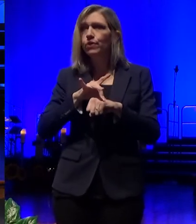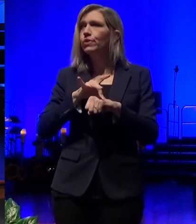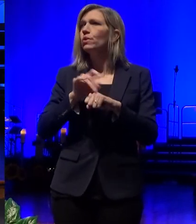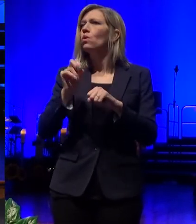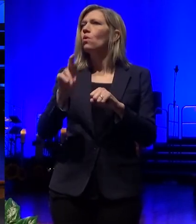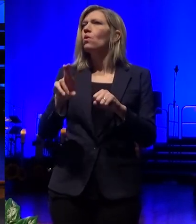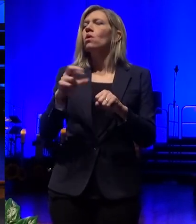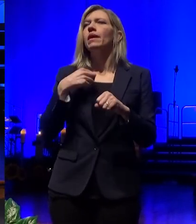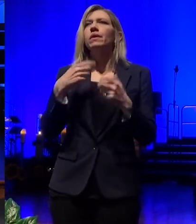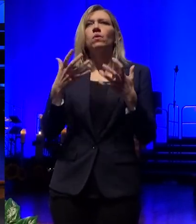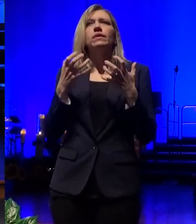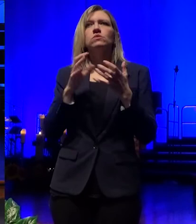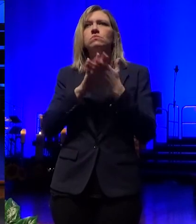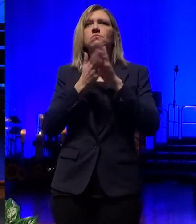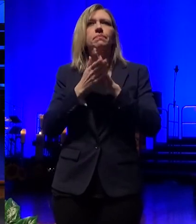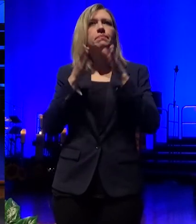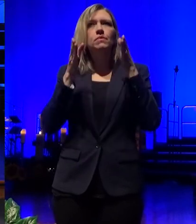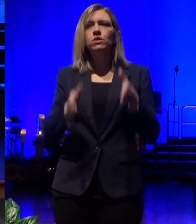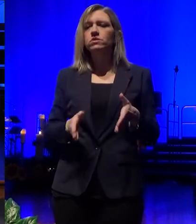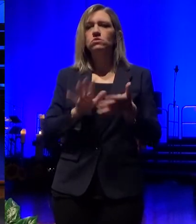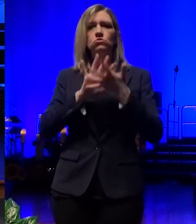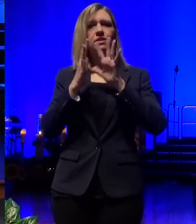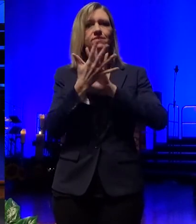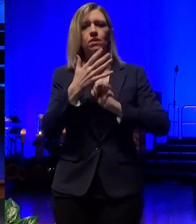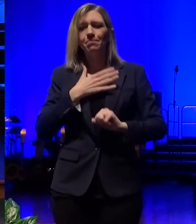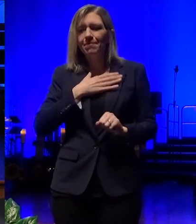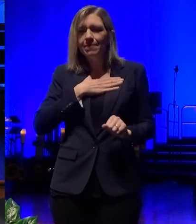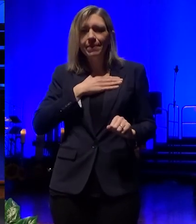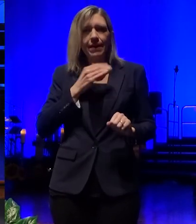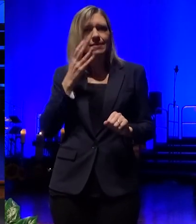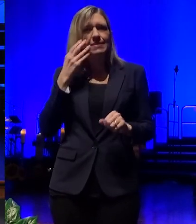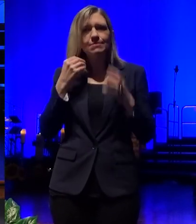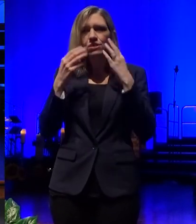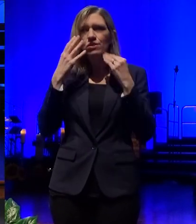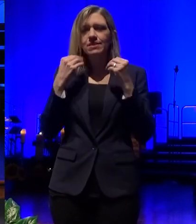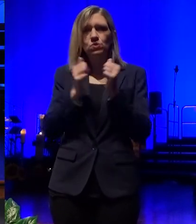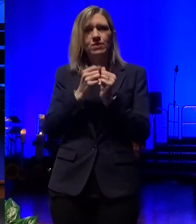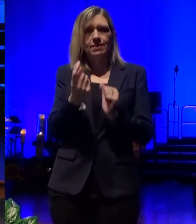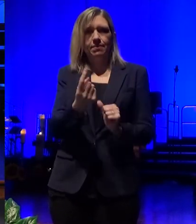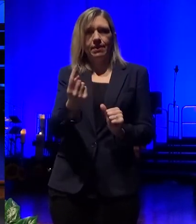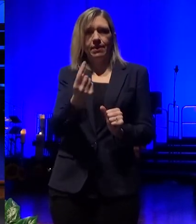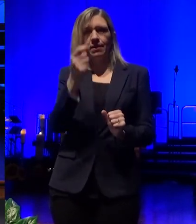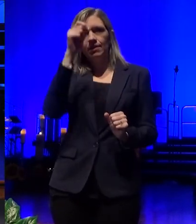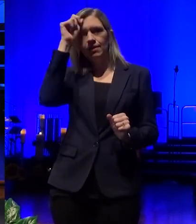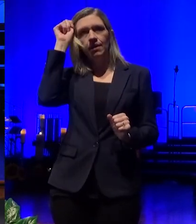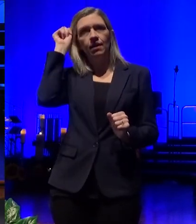to be a being of transformation in our own experience around